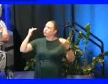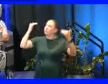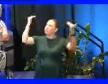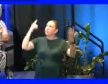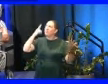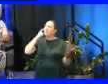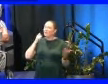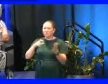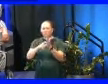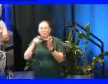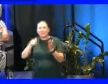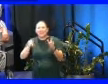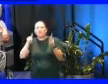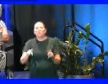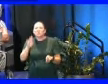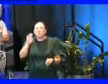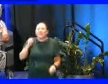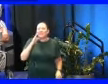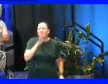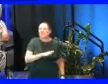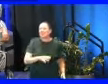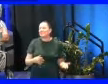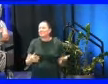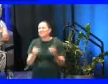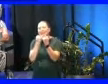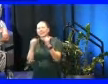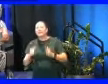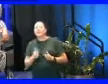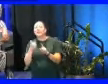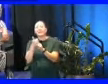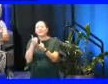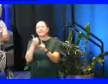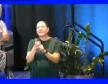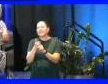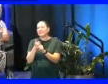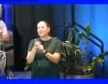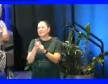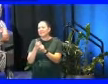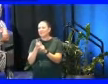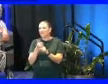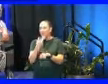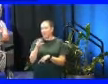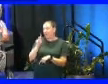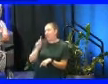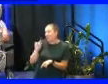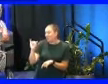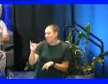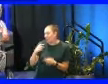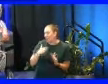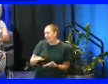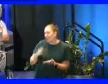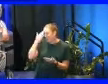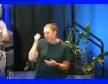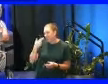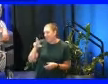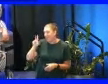has to be the voice for us. And independent living is a real space and tool, and HUD. You know, I don't want to leave them out. HUD